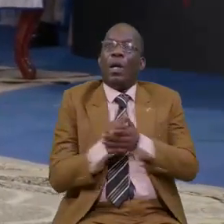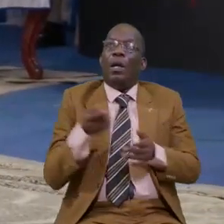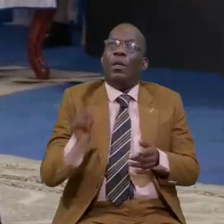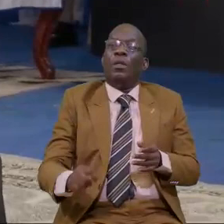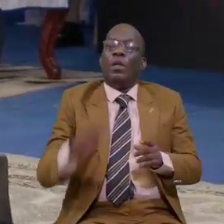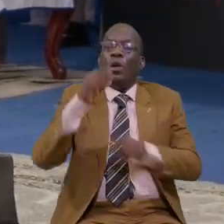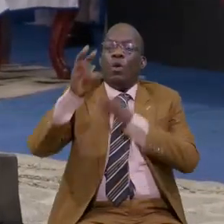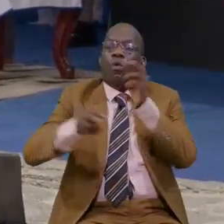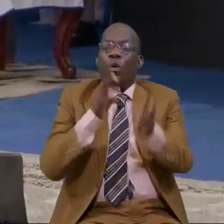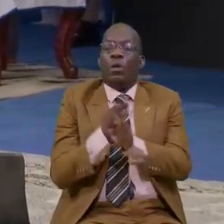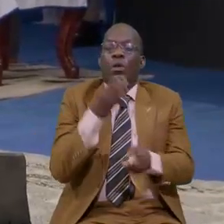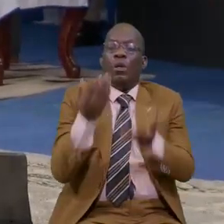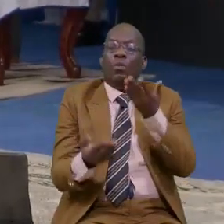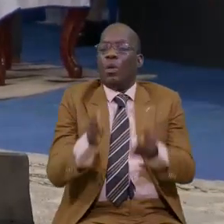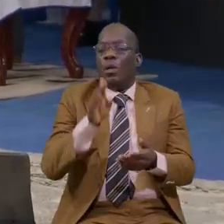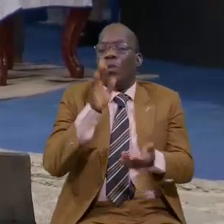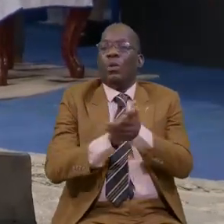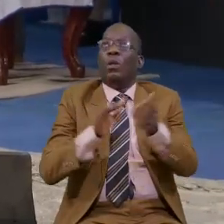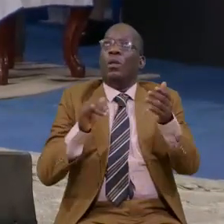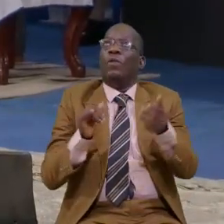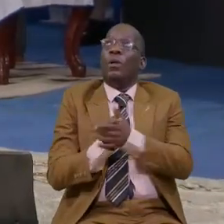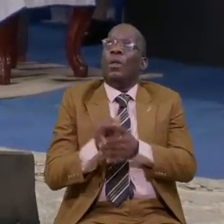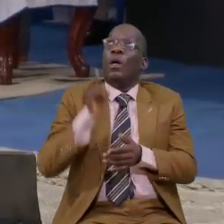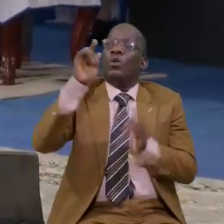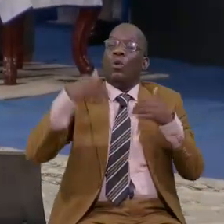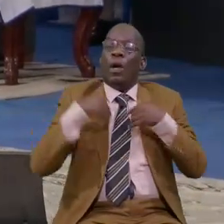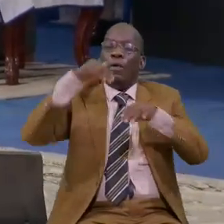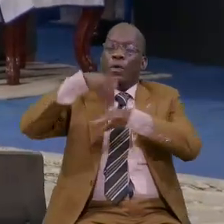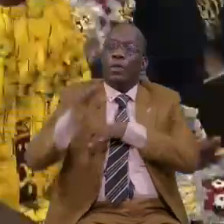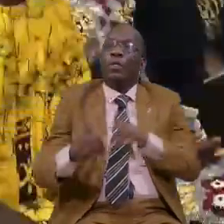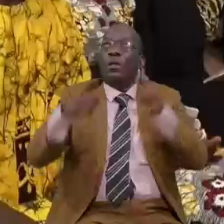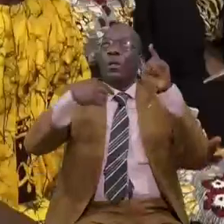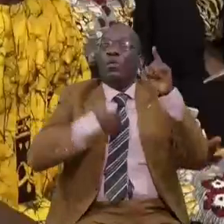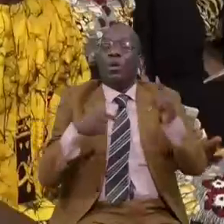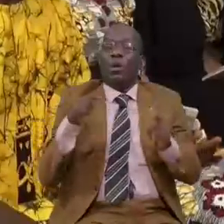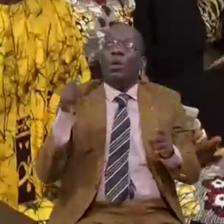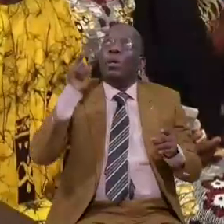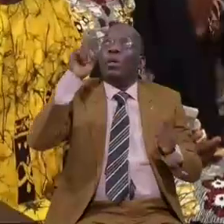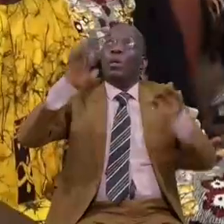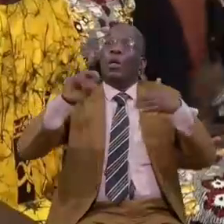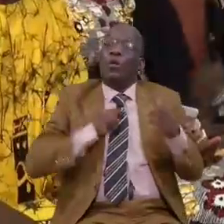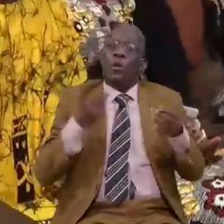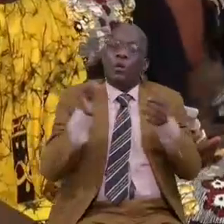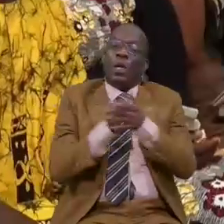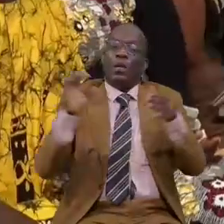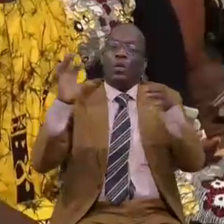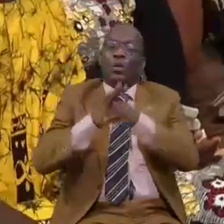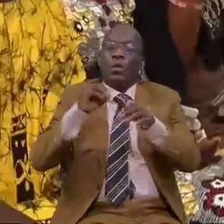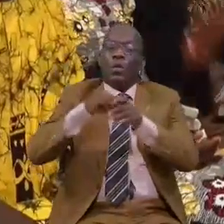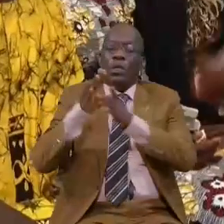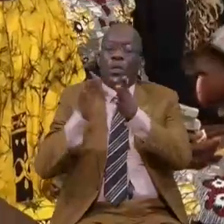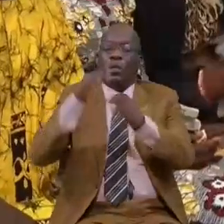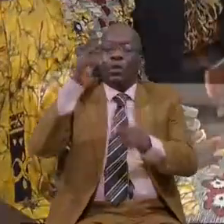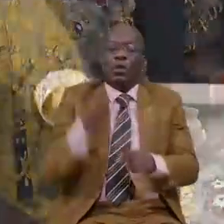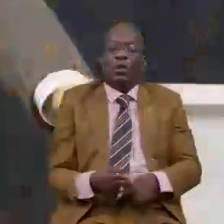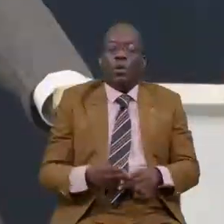hast sent me. He'll give us that unity in Jesus' name. And look at here now, point number